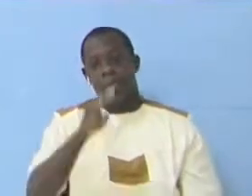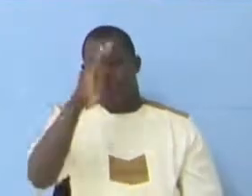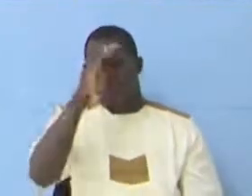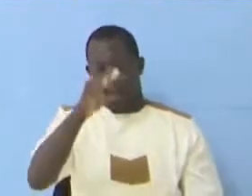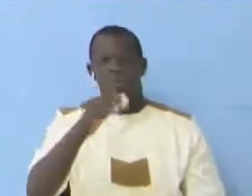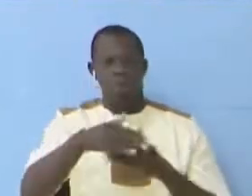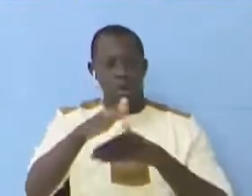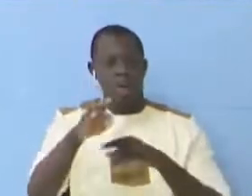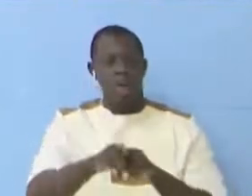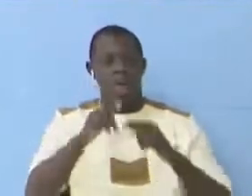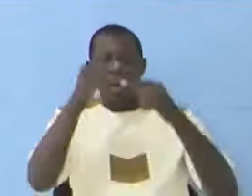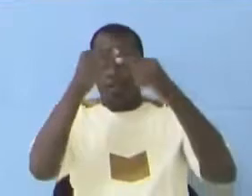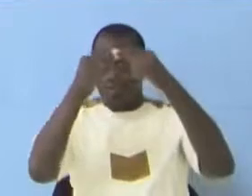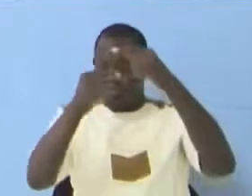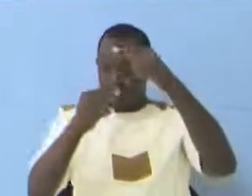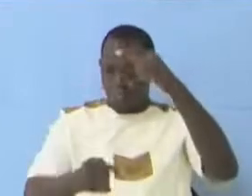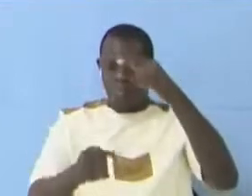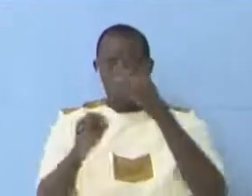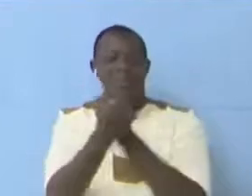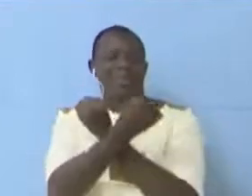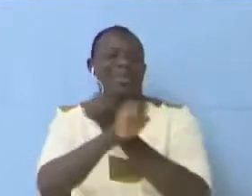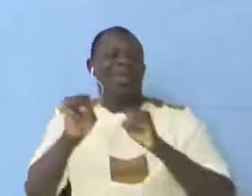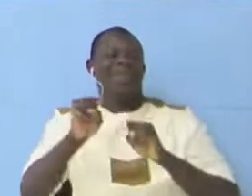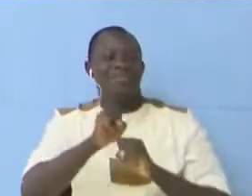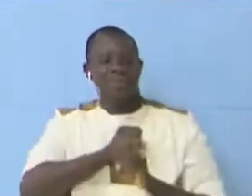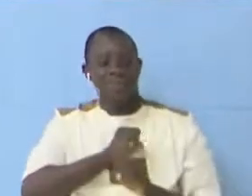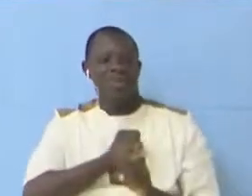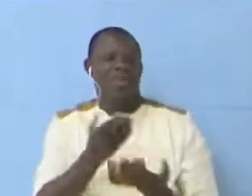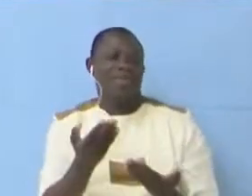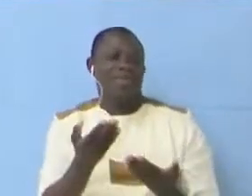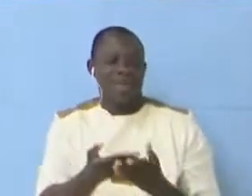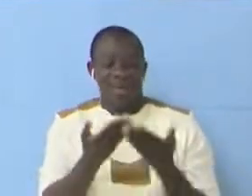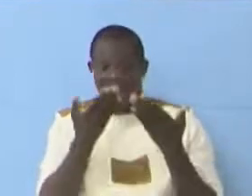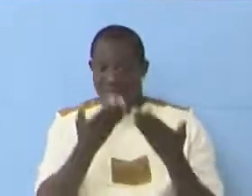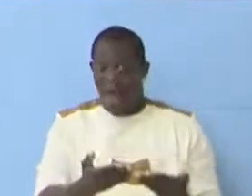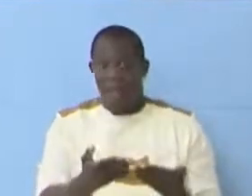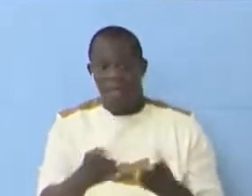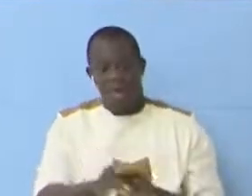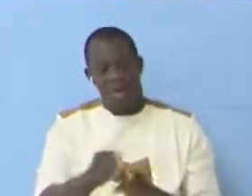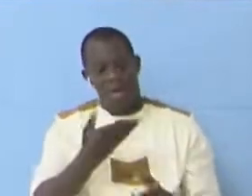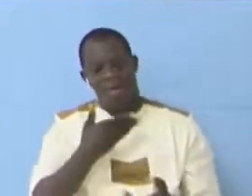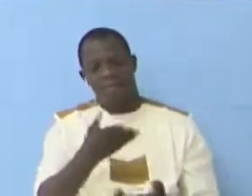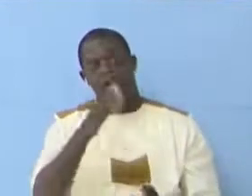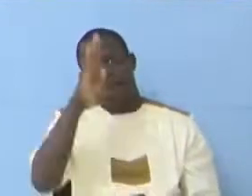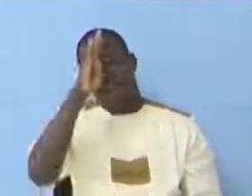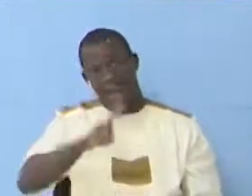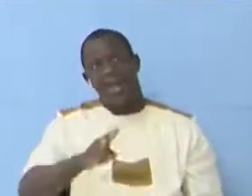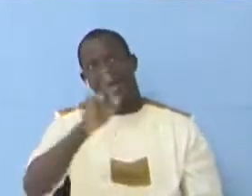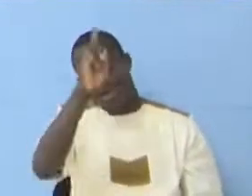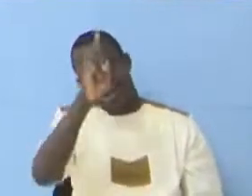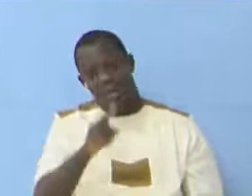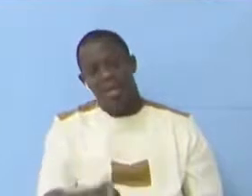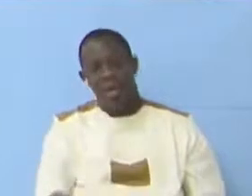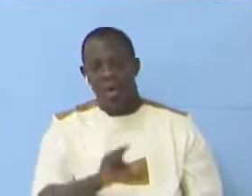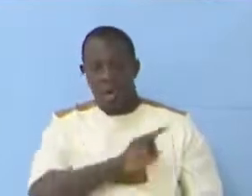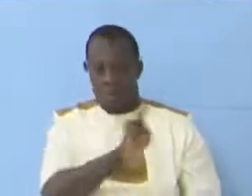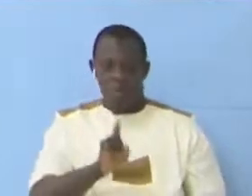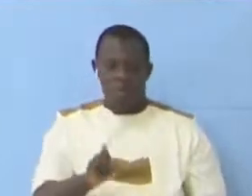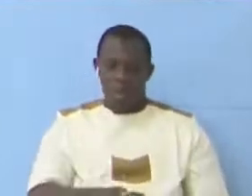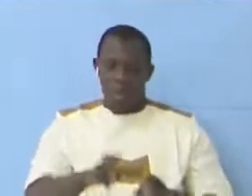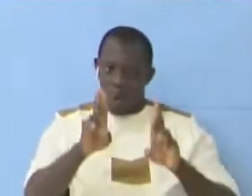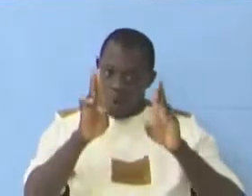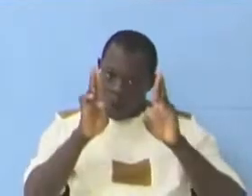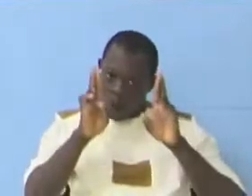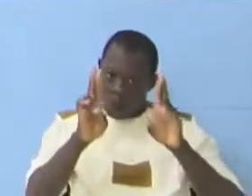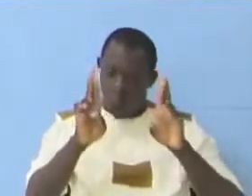The list saved itself. Alhamdulillah. And here we are, thank God. We hope that the